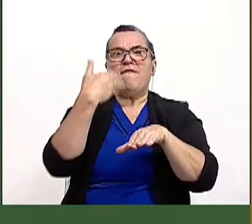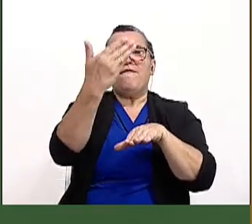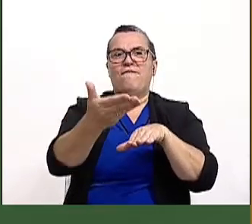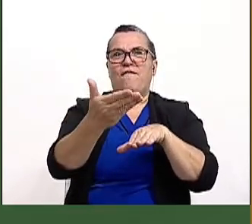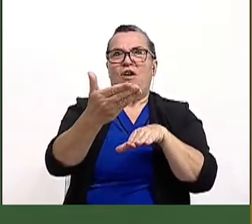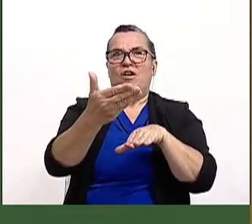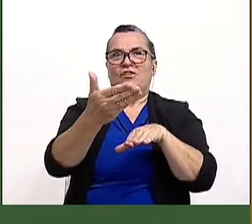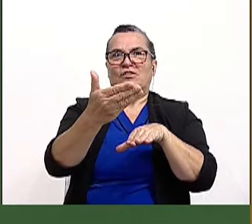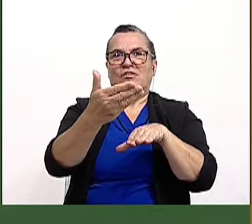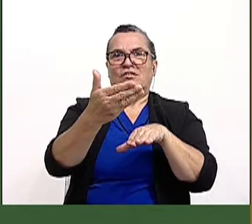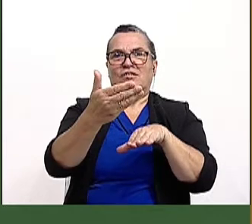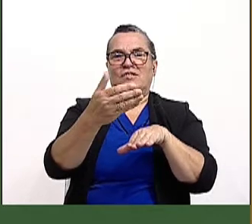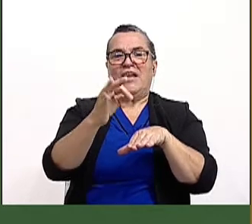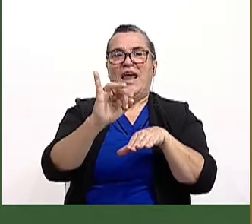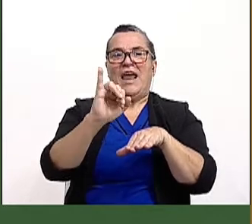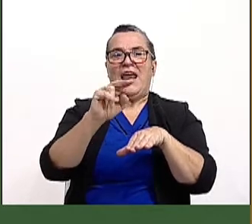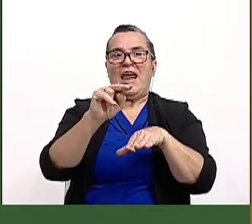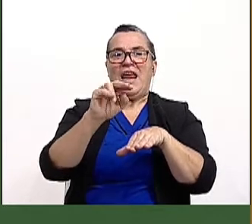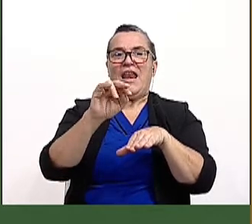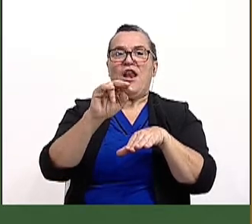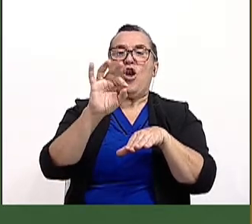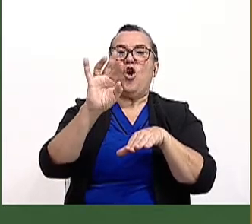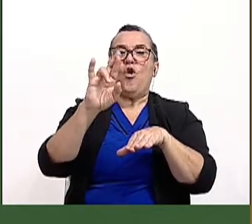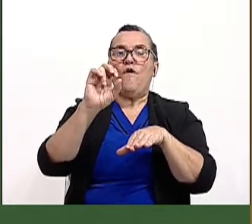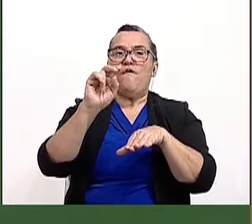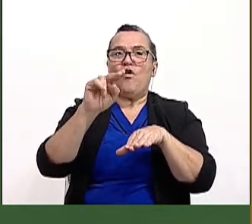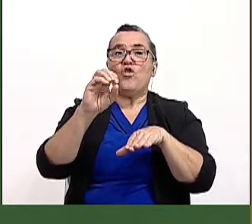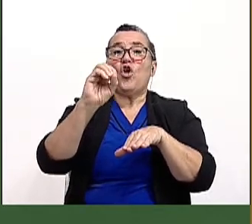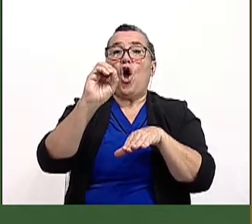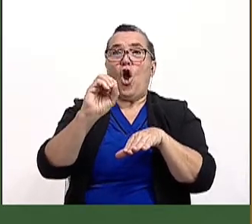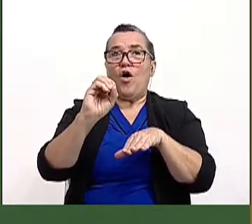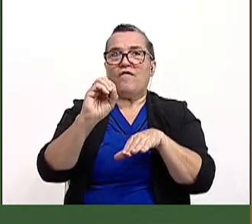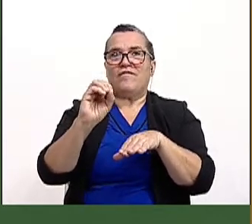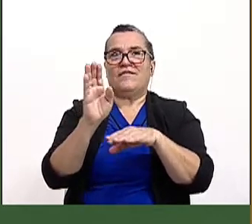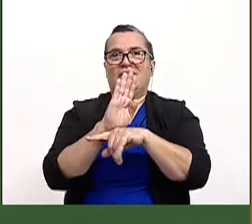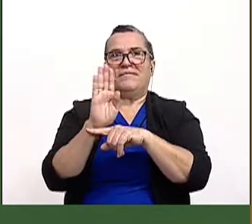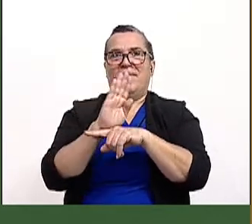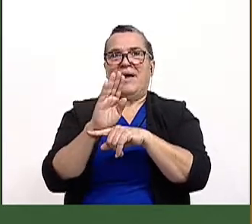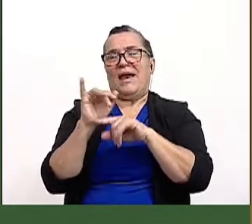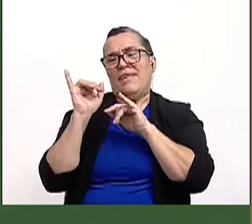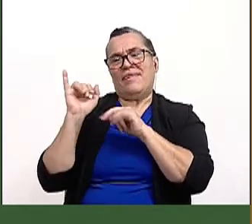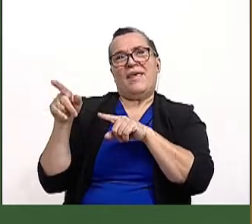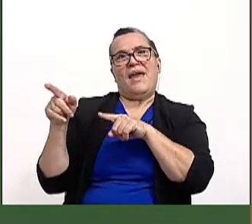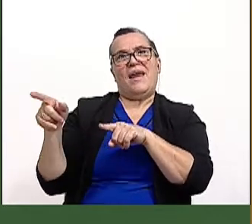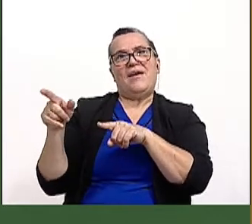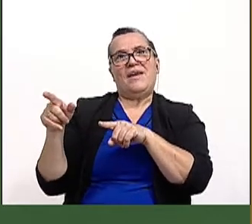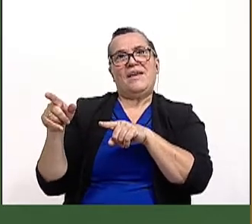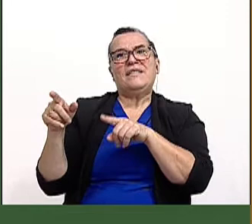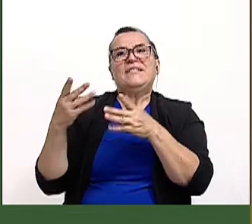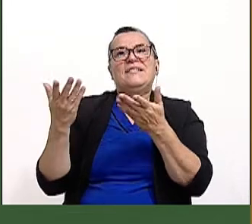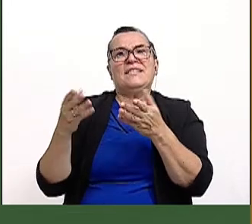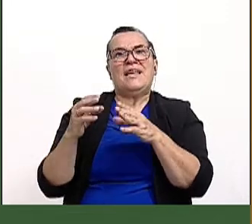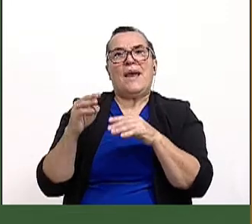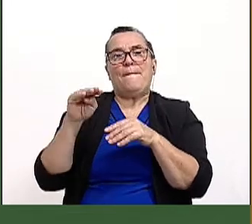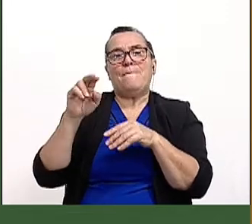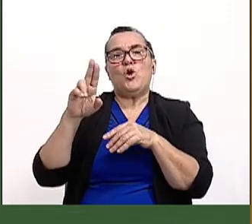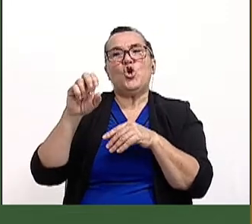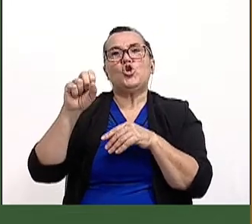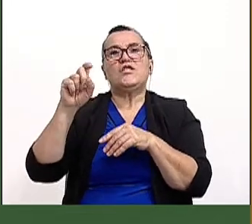supermarket is in front of the bank. And there is a museum behind the